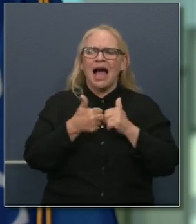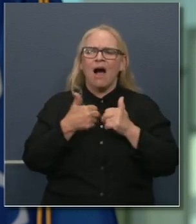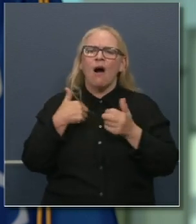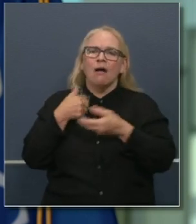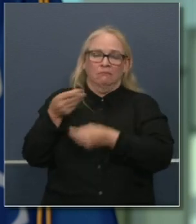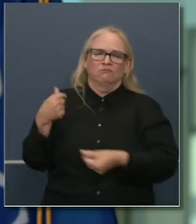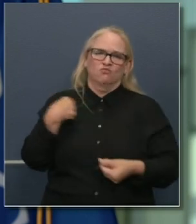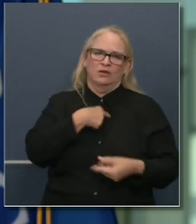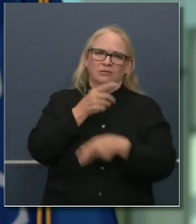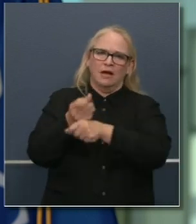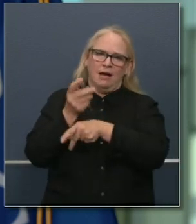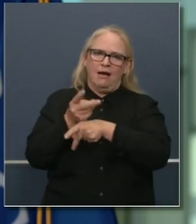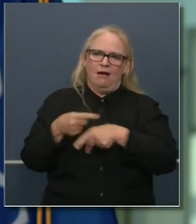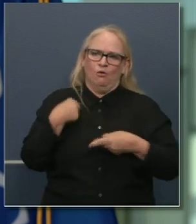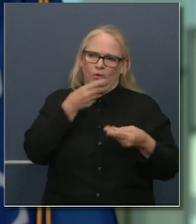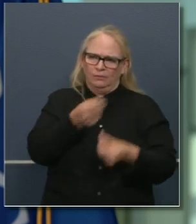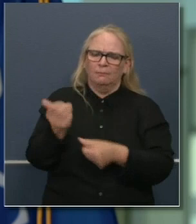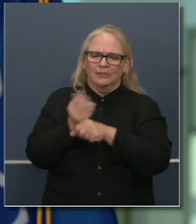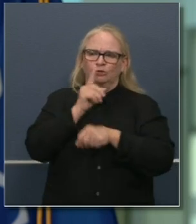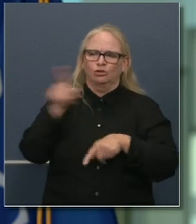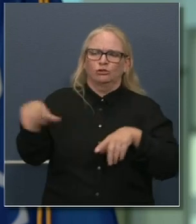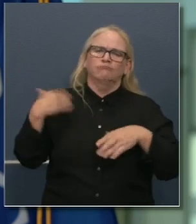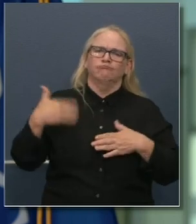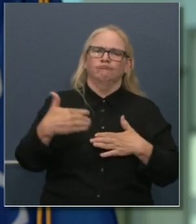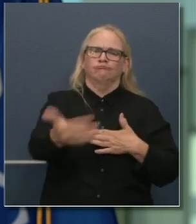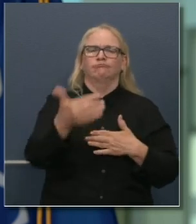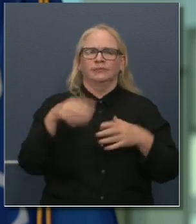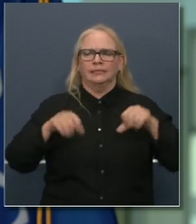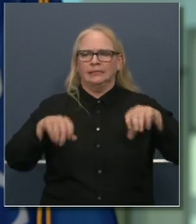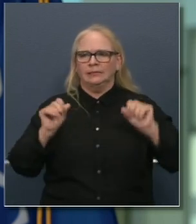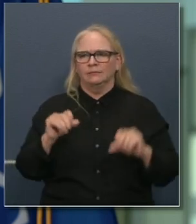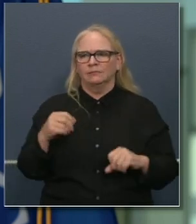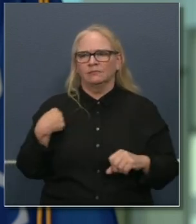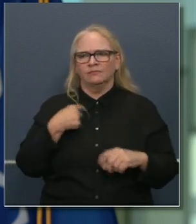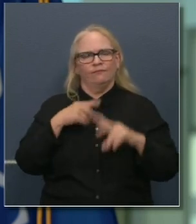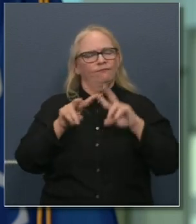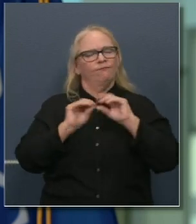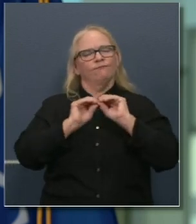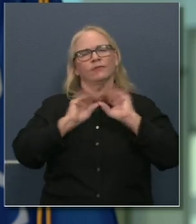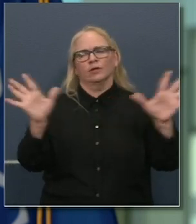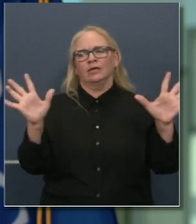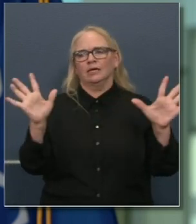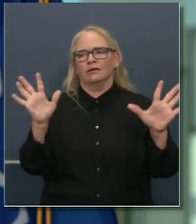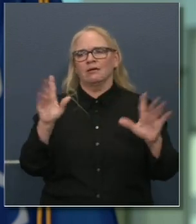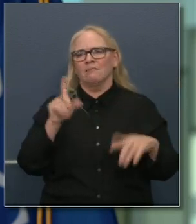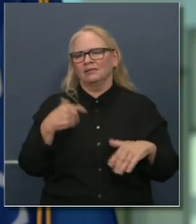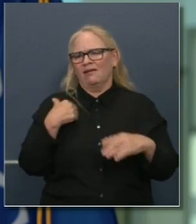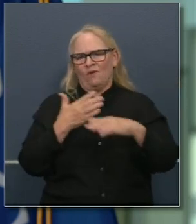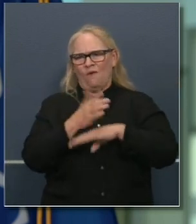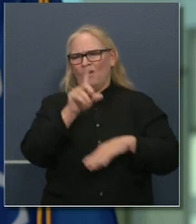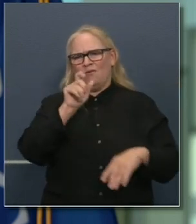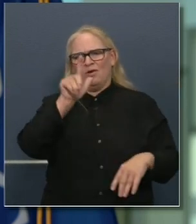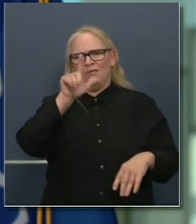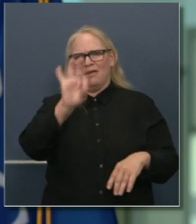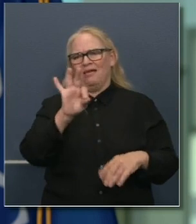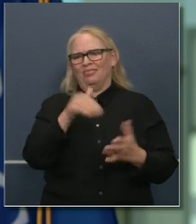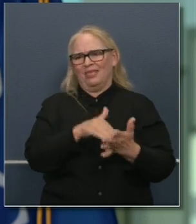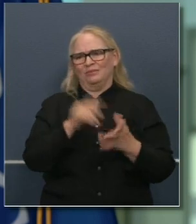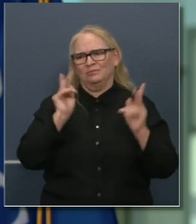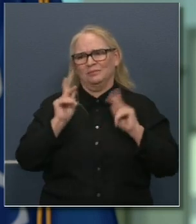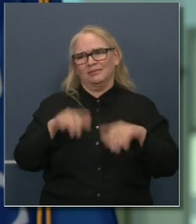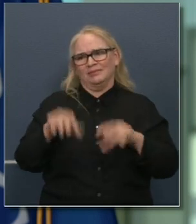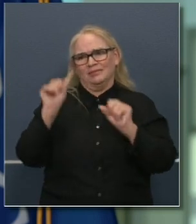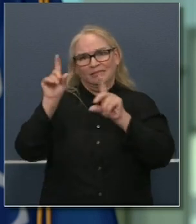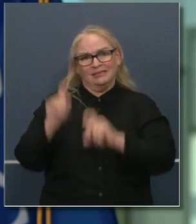testing we need to increase. I was very clear about that. Even though we had 129,000 people tested yesterday, we